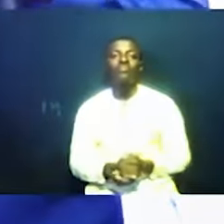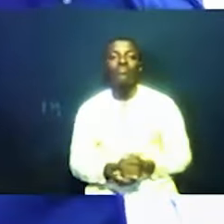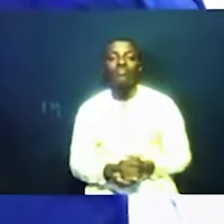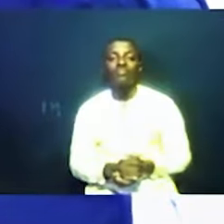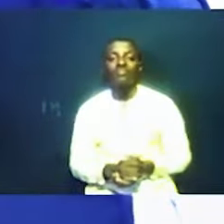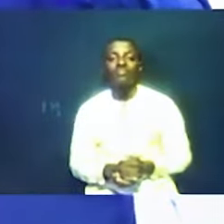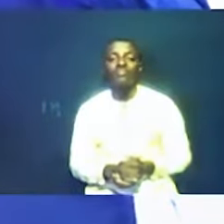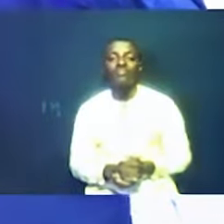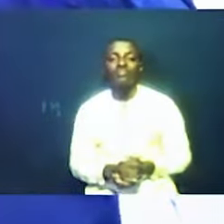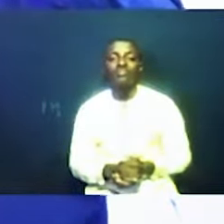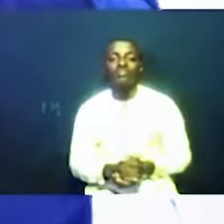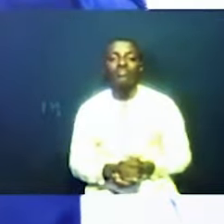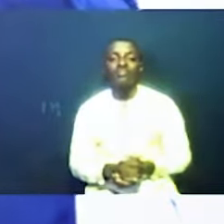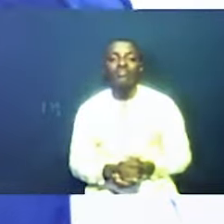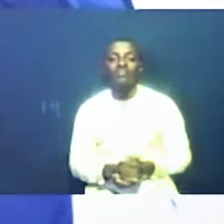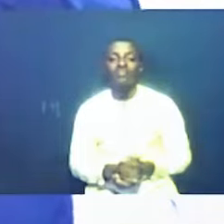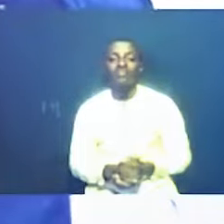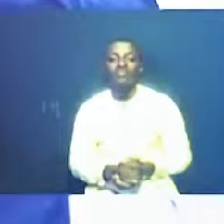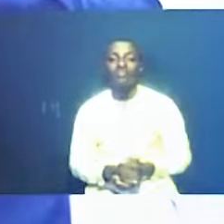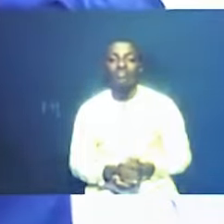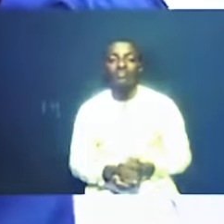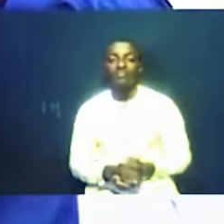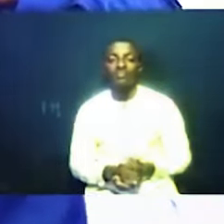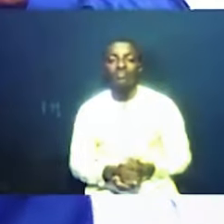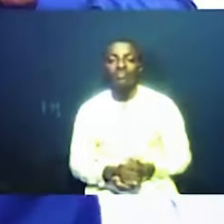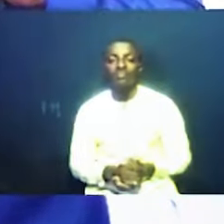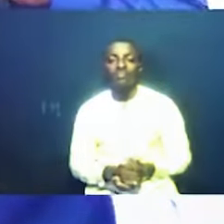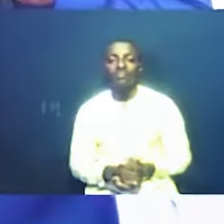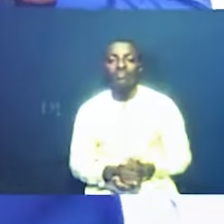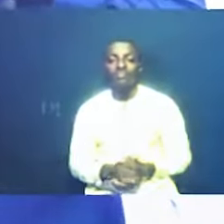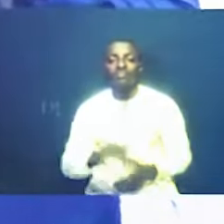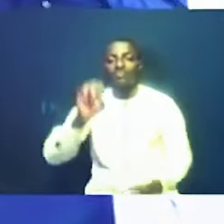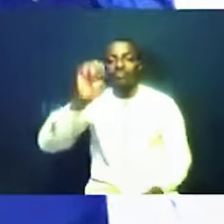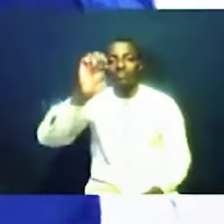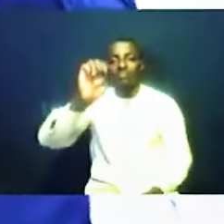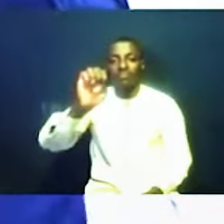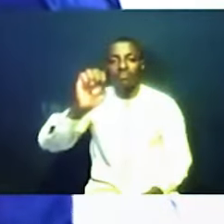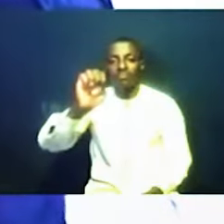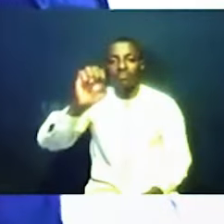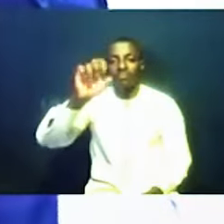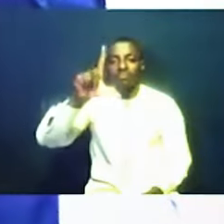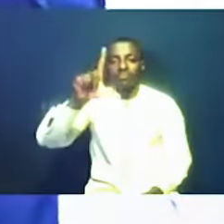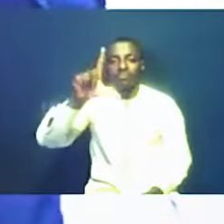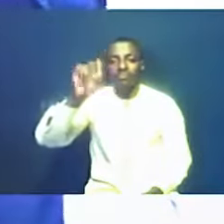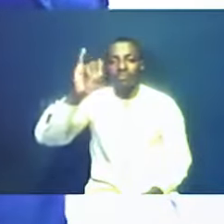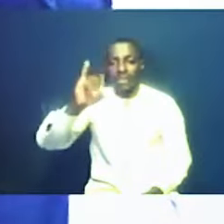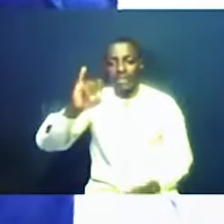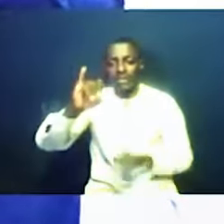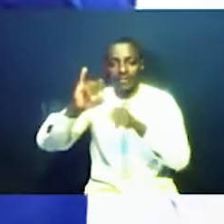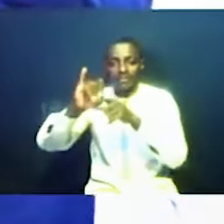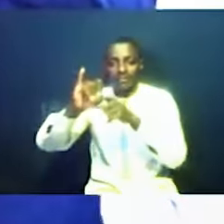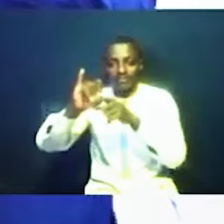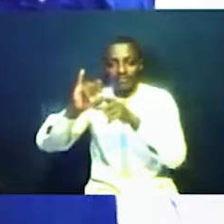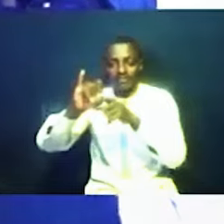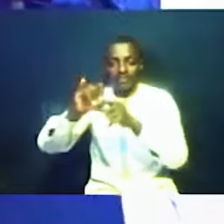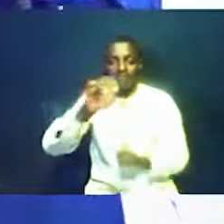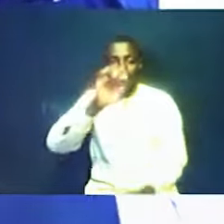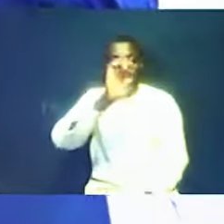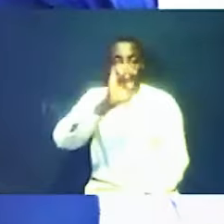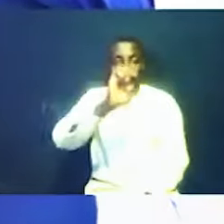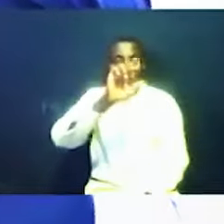In Shiloh. See, the priestly line of Eli